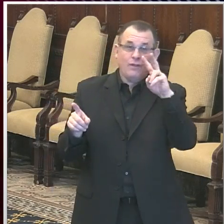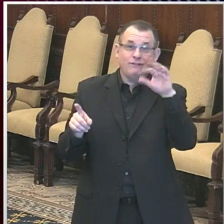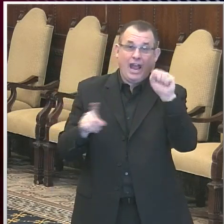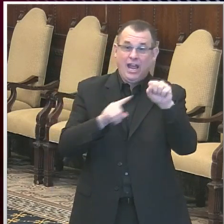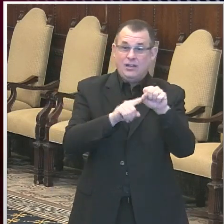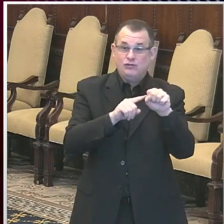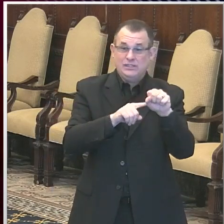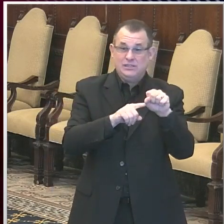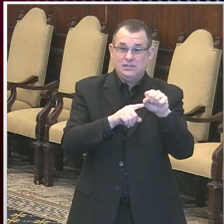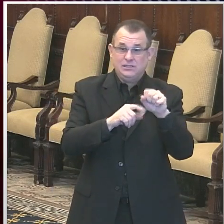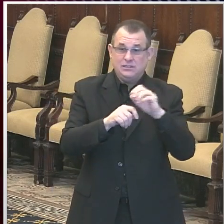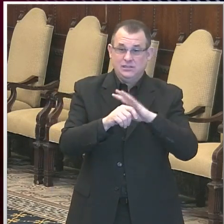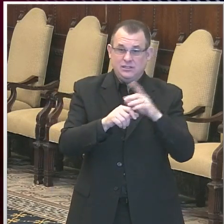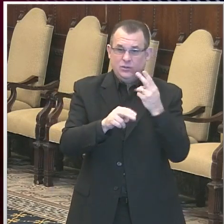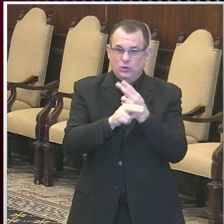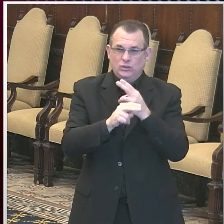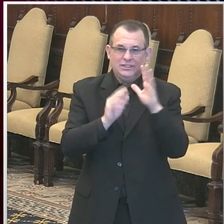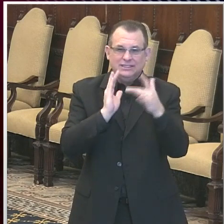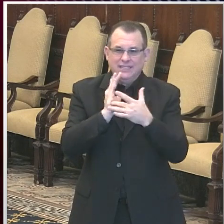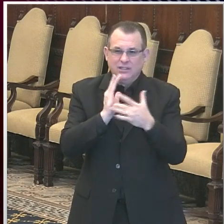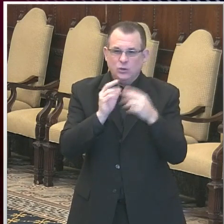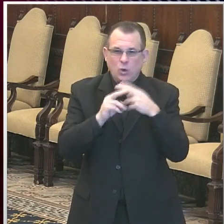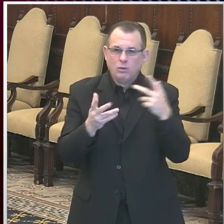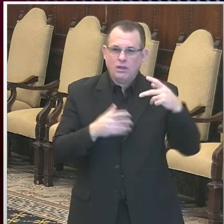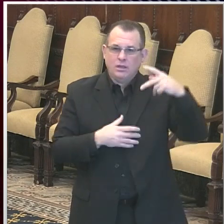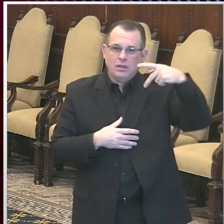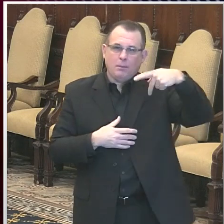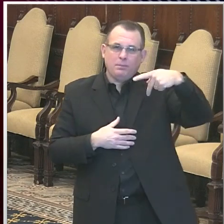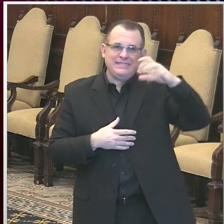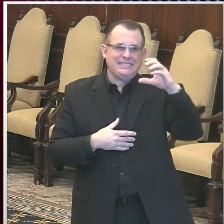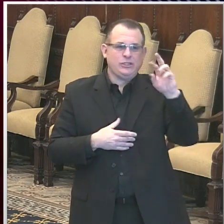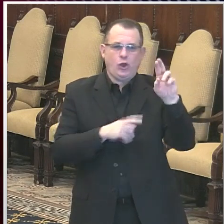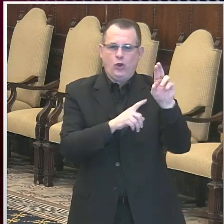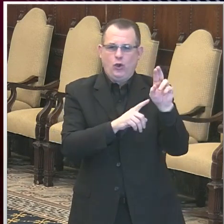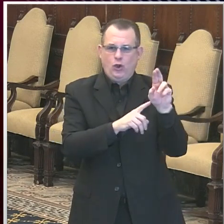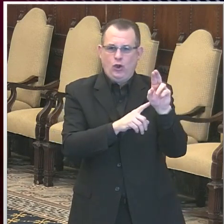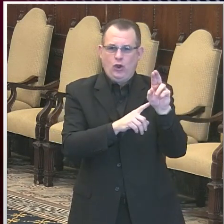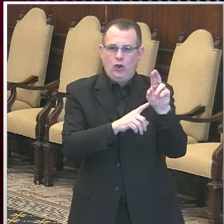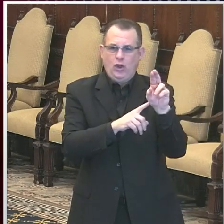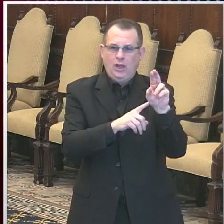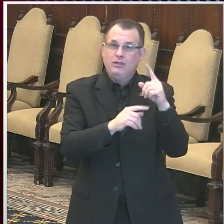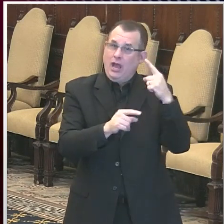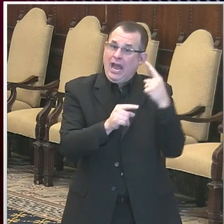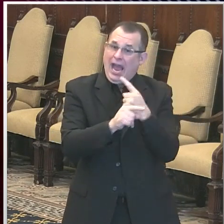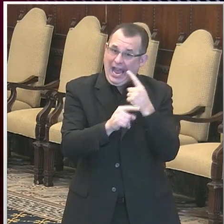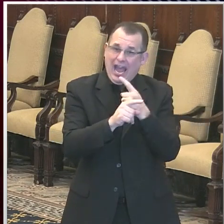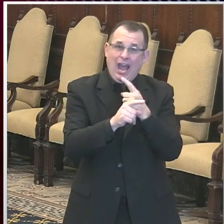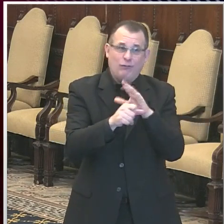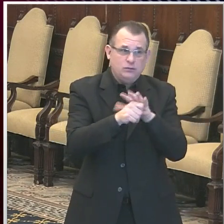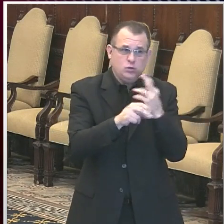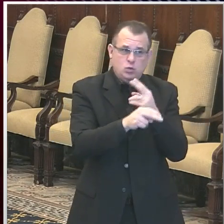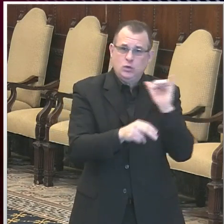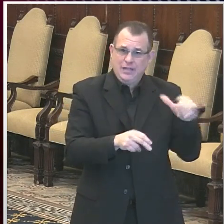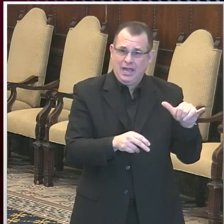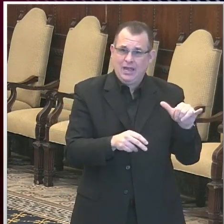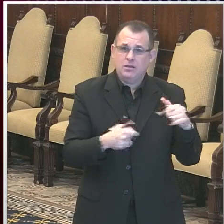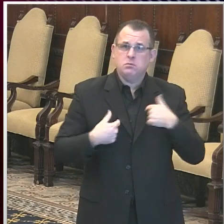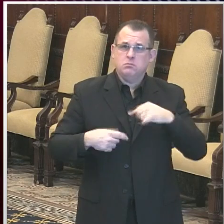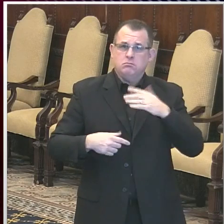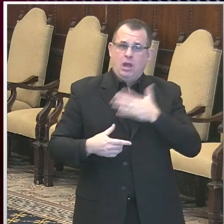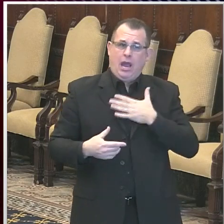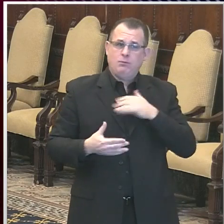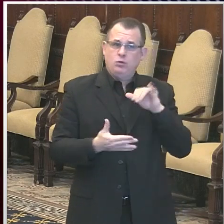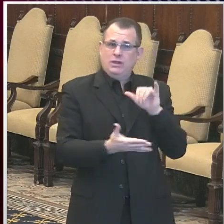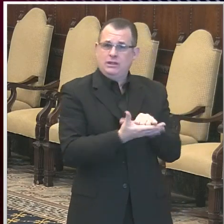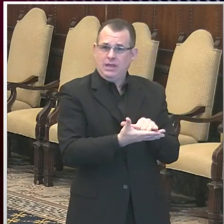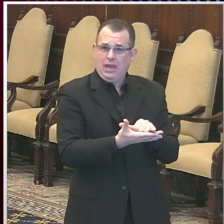a technology called PCR, those we feel are accurate enough to use, and we're happy to use those. I'm not sure if all of them get full FDA approval,